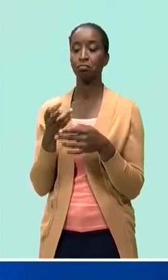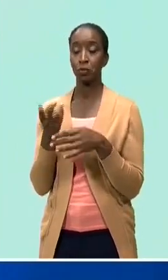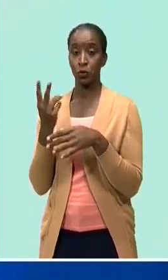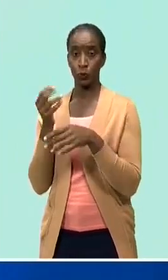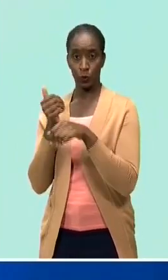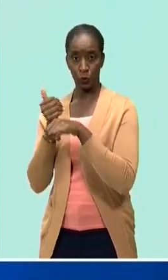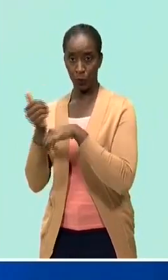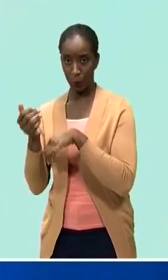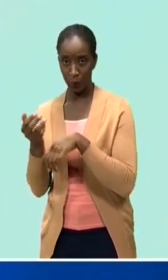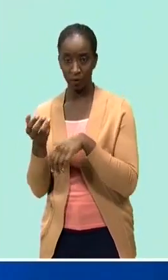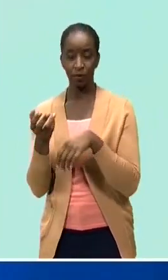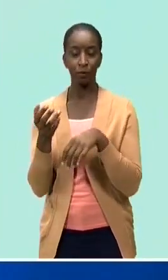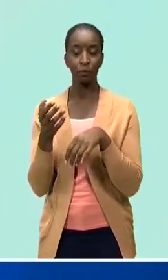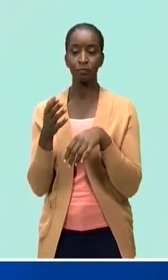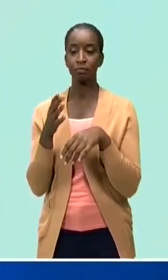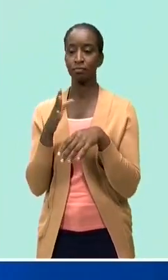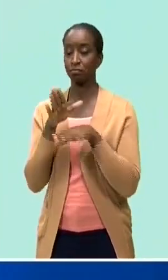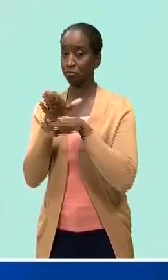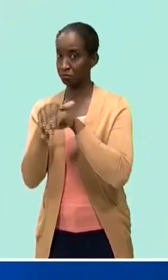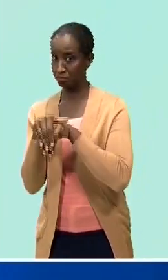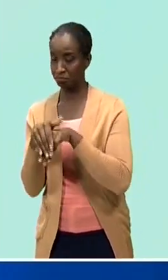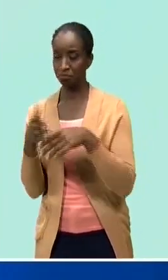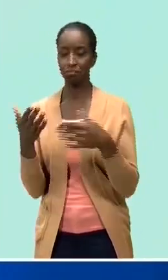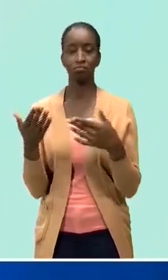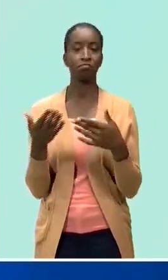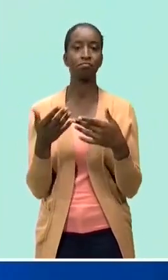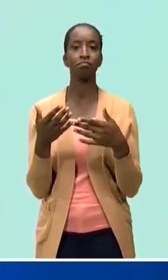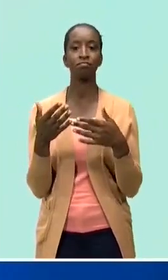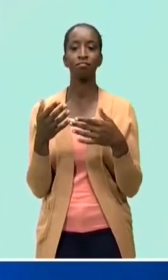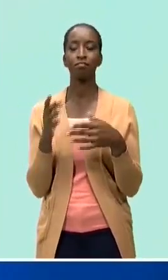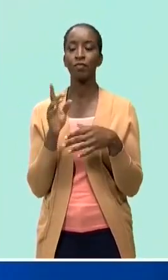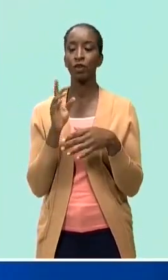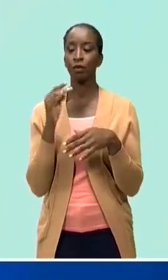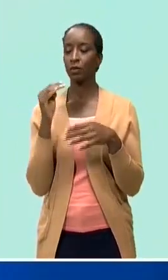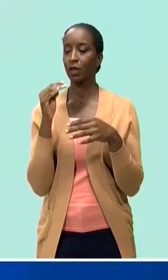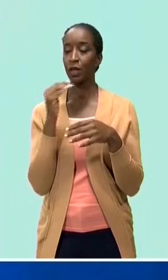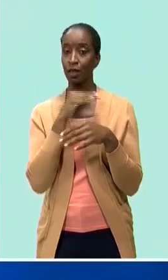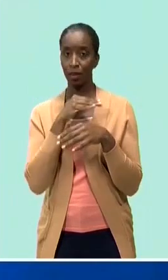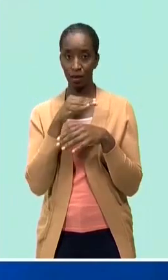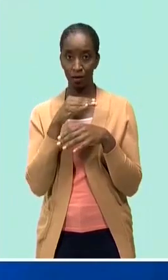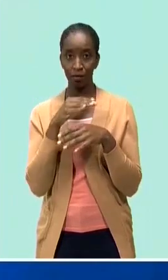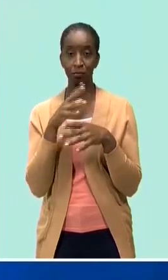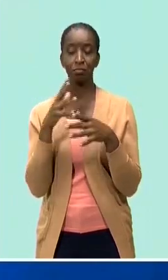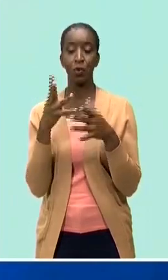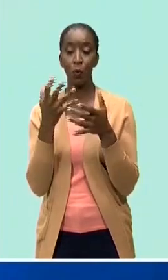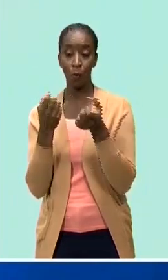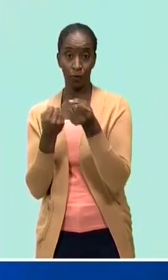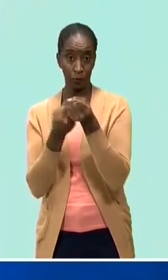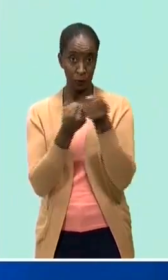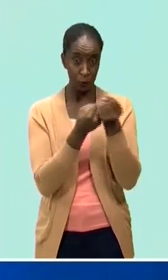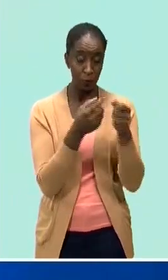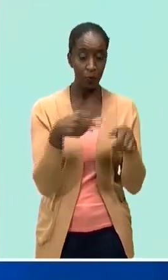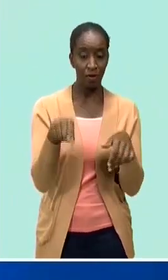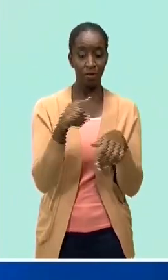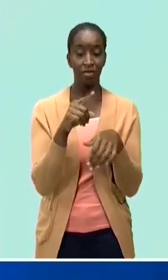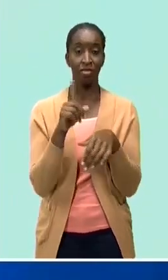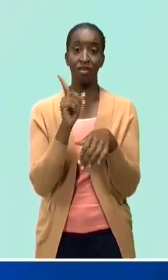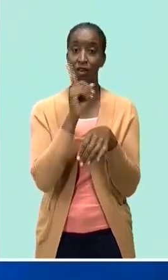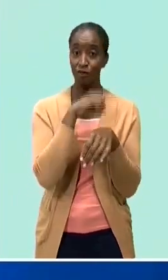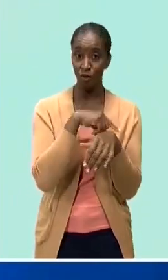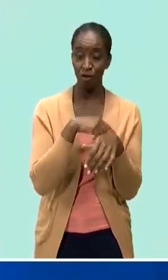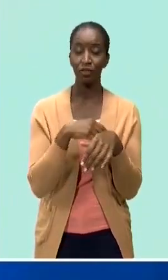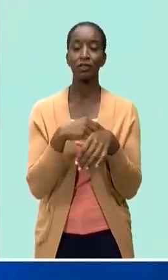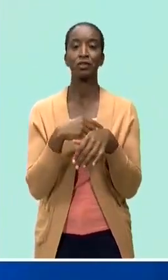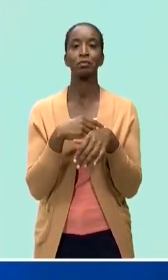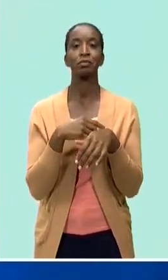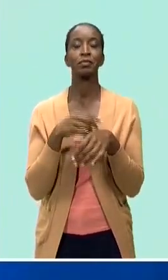pretense, 2 counts of attempted fraud by false pretense, 2 counts of abetment to commit fraud by false pretense, 2 counts of